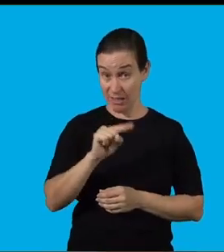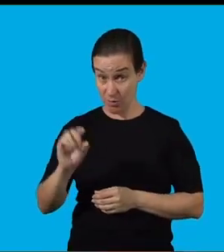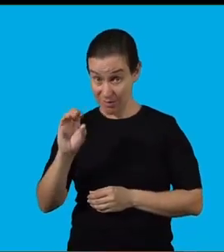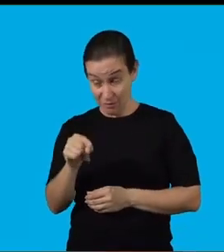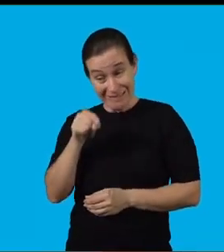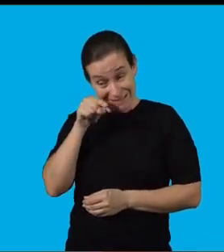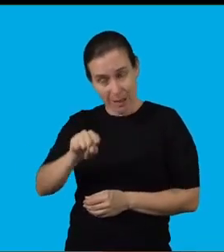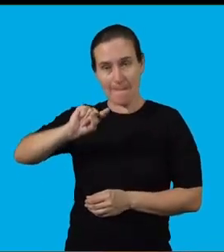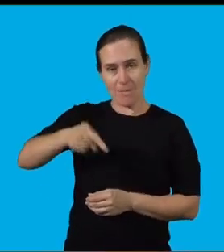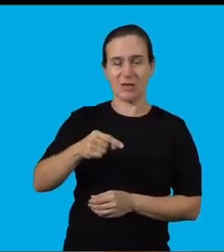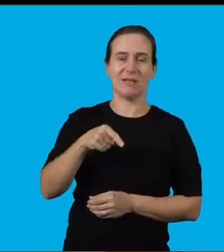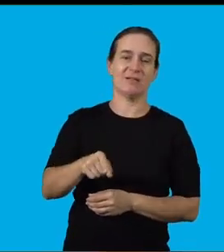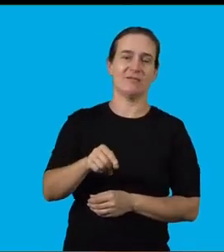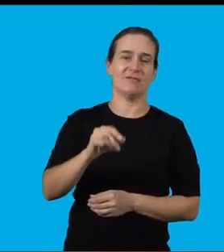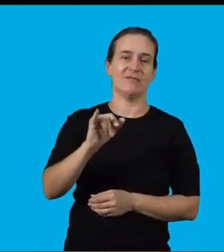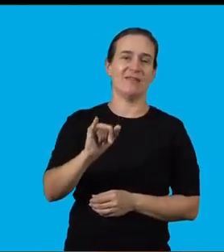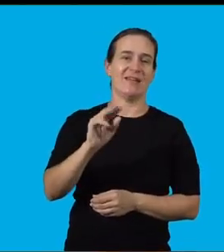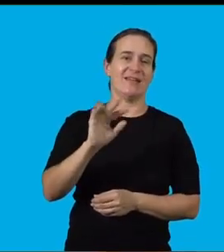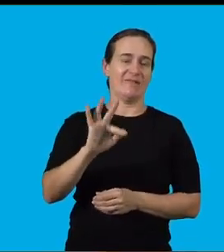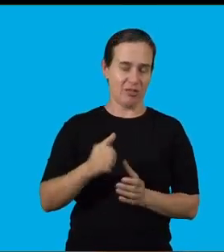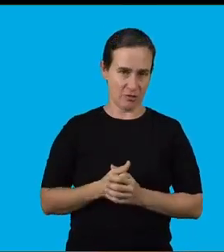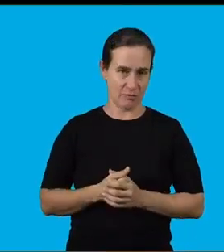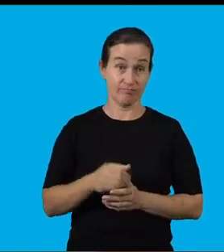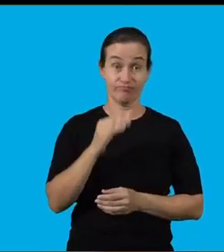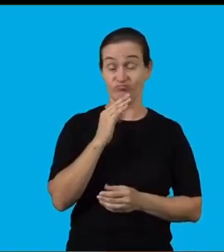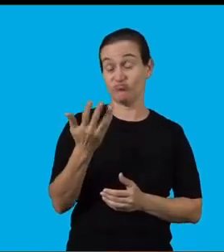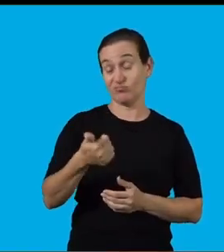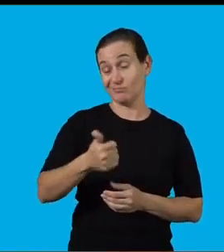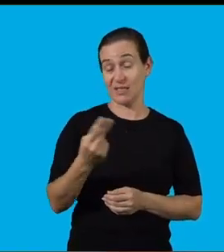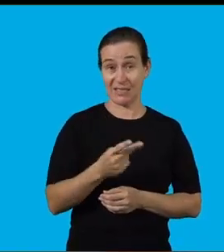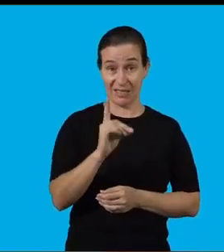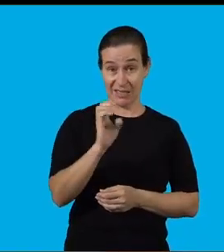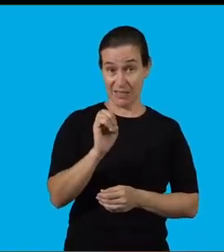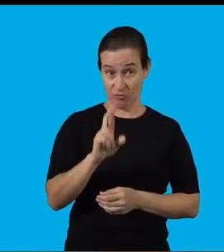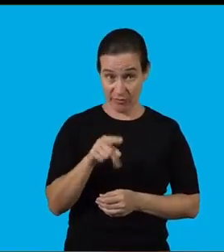point of inflection. If your second derivative